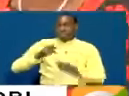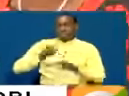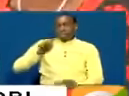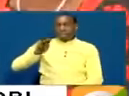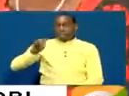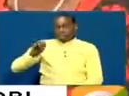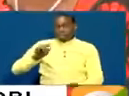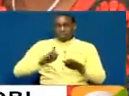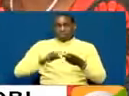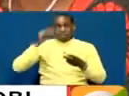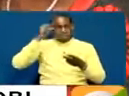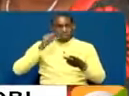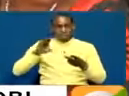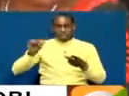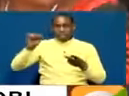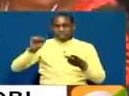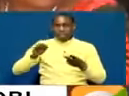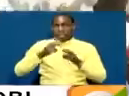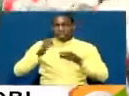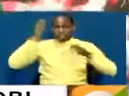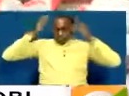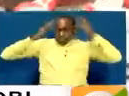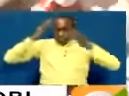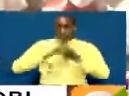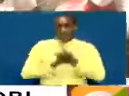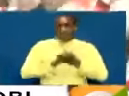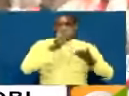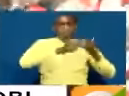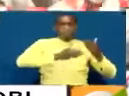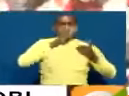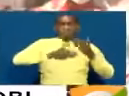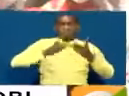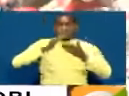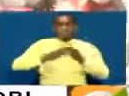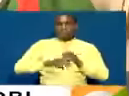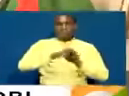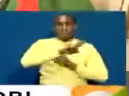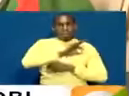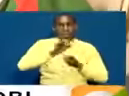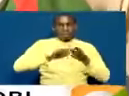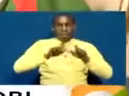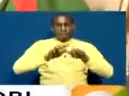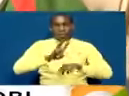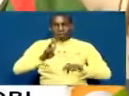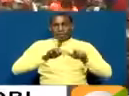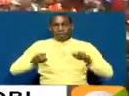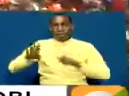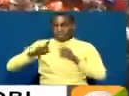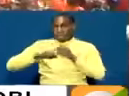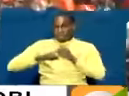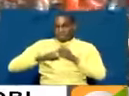Wanyonyi and gender CAS Rachel Shebesh, made a stopover in Kangemi, Westlands,